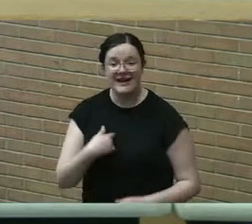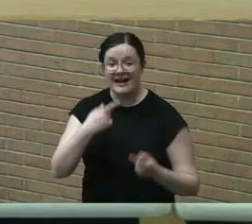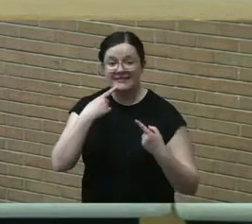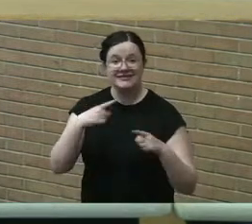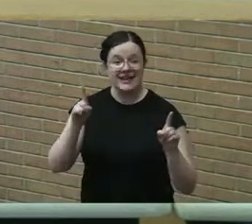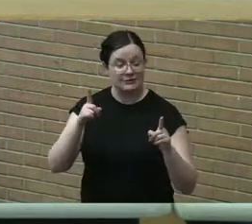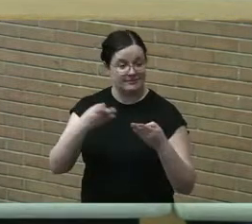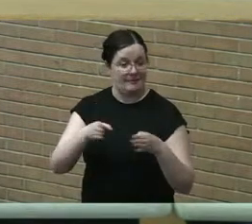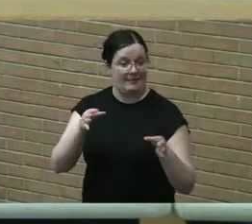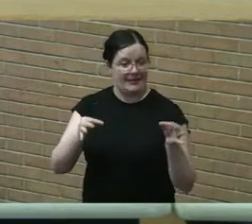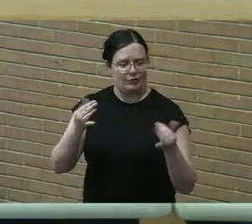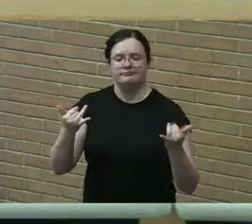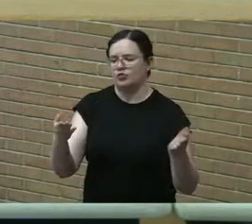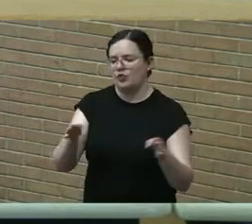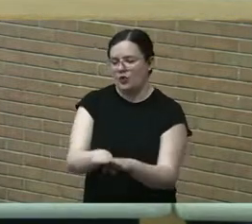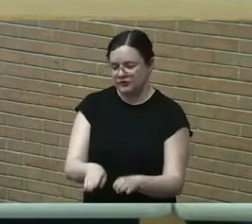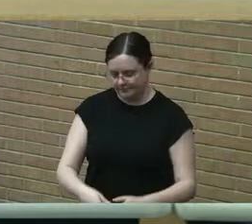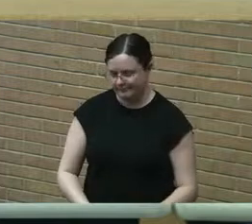be closed.